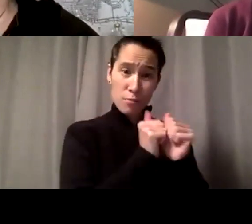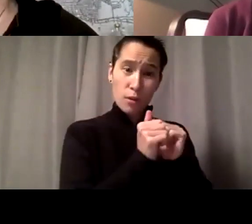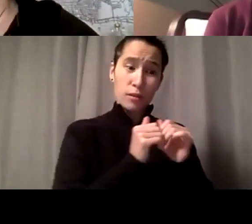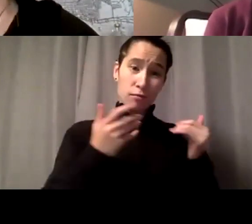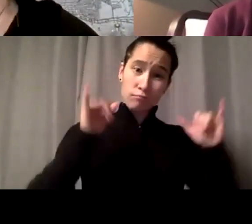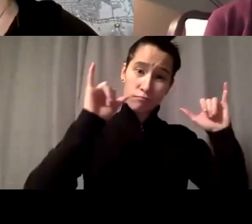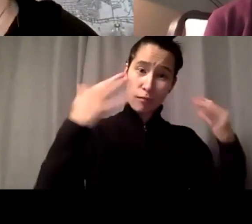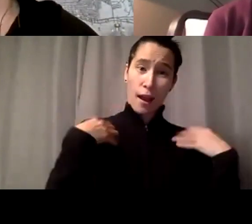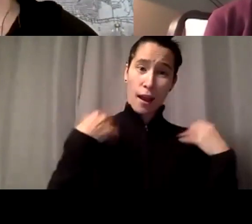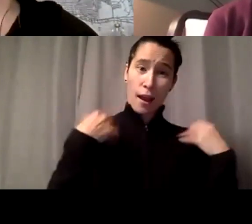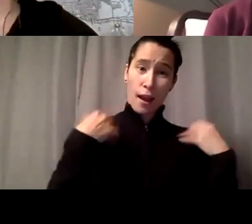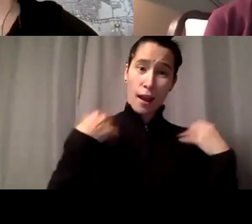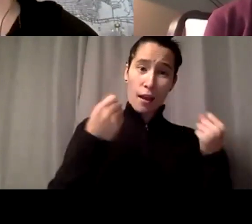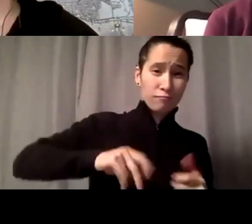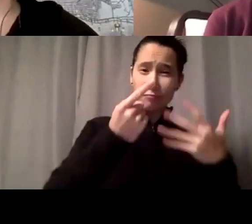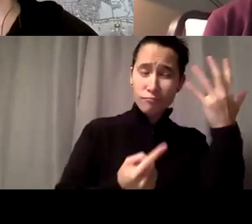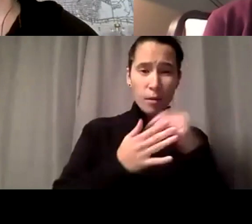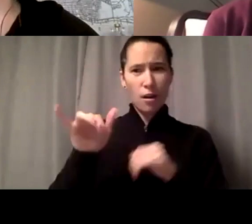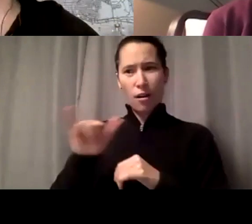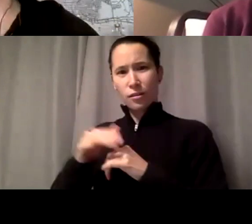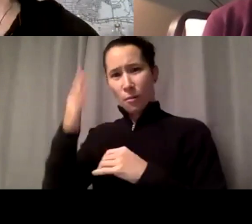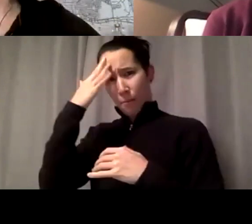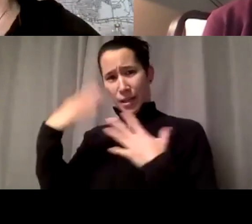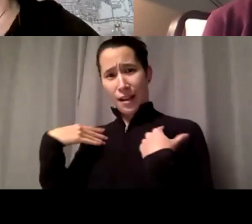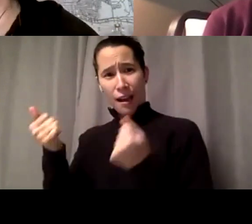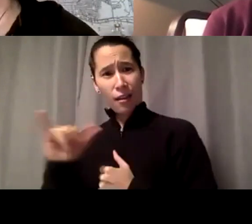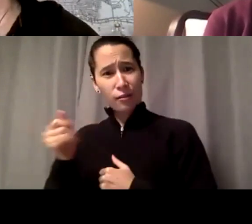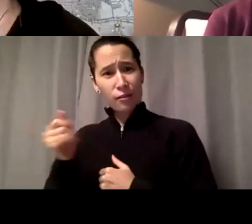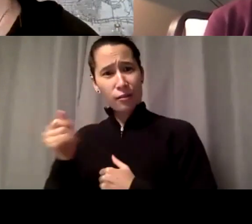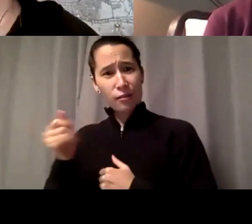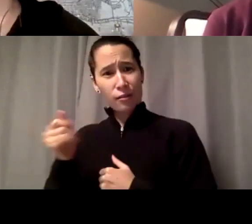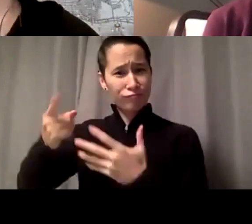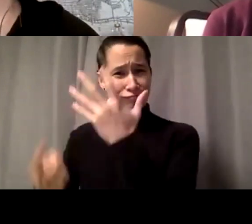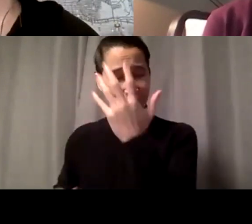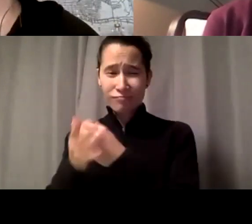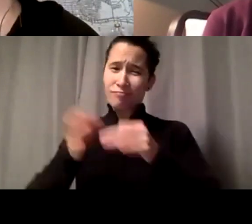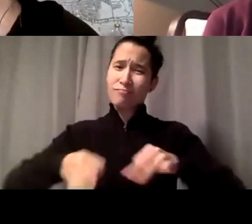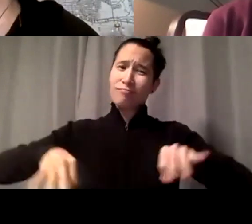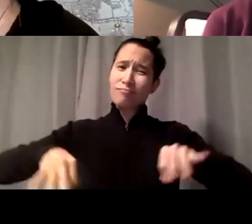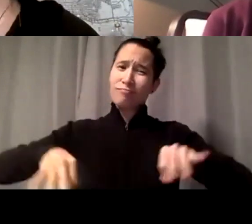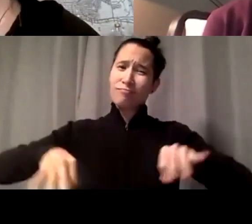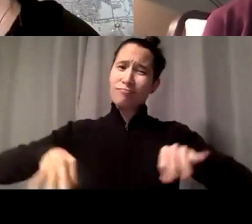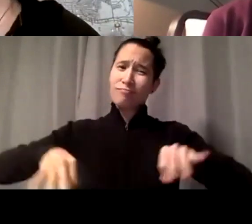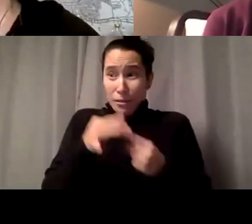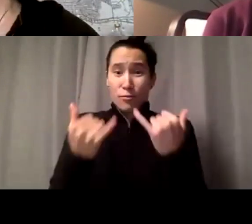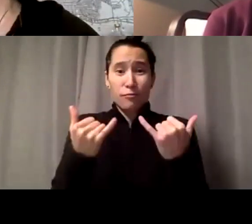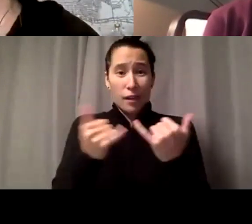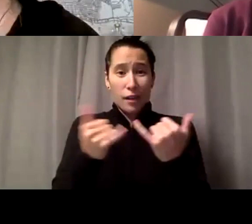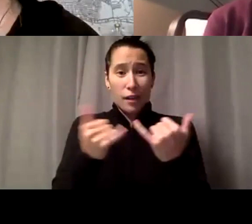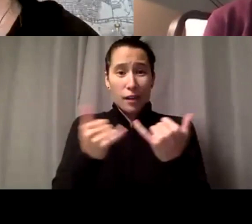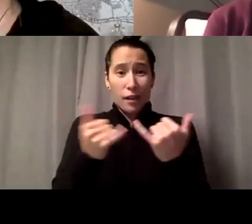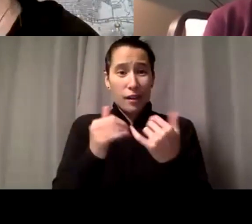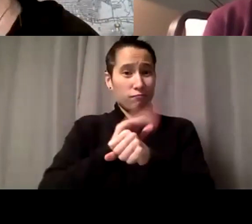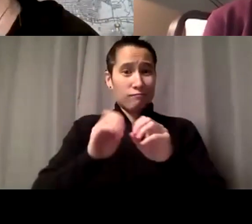but mental health benefits to our communities, which are very, very important, especially now during these challenging times. This hasn't been easy